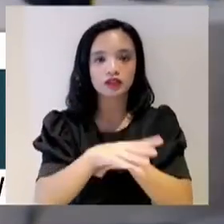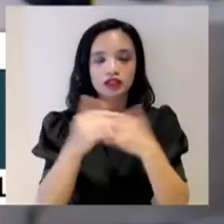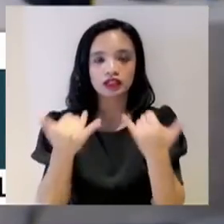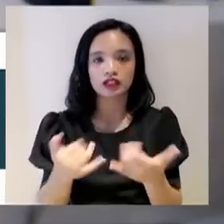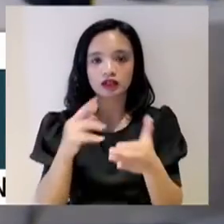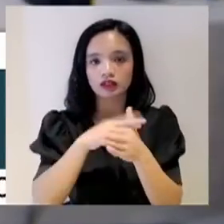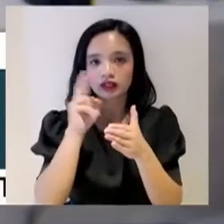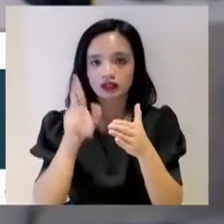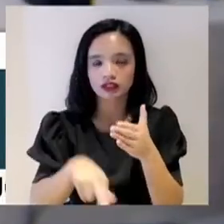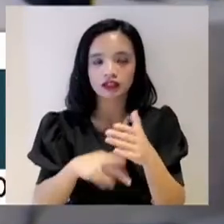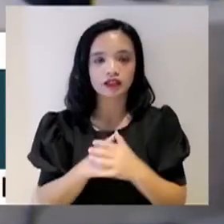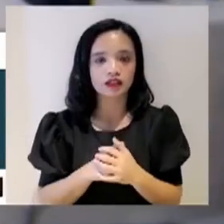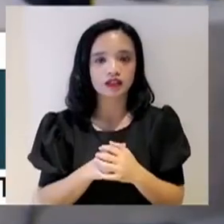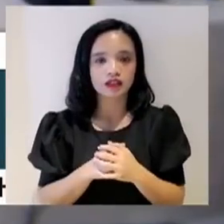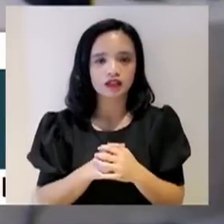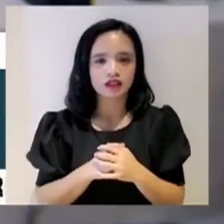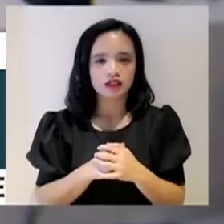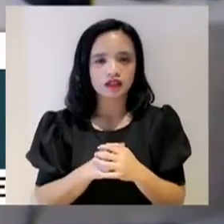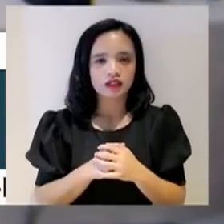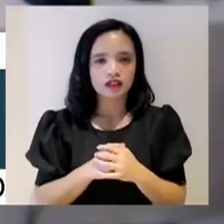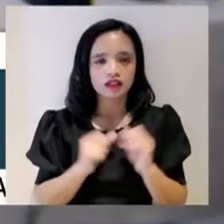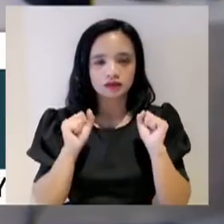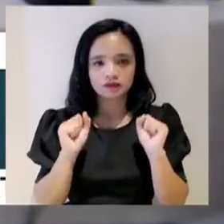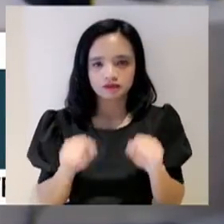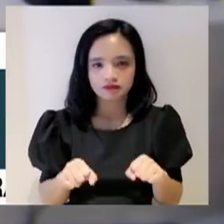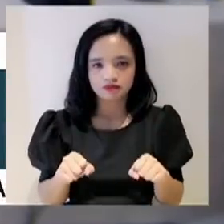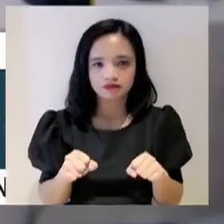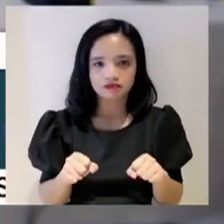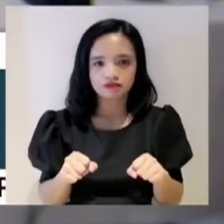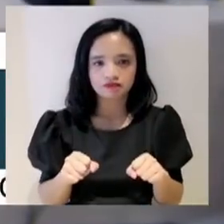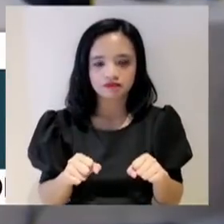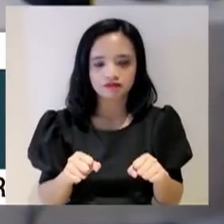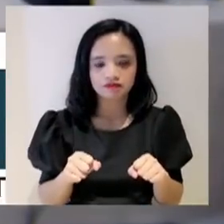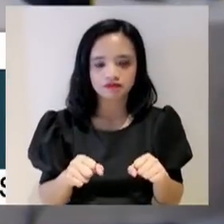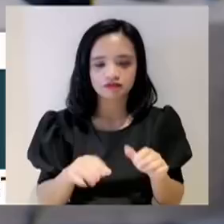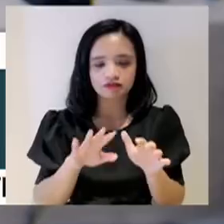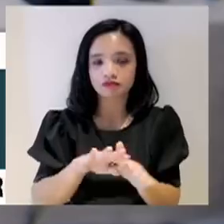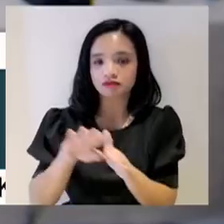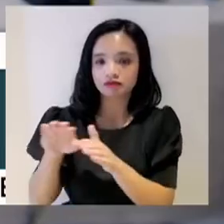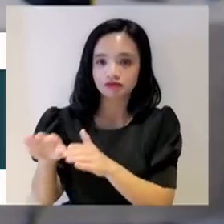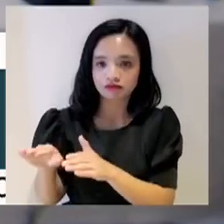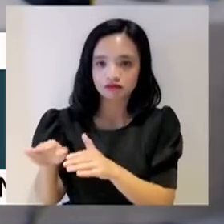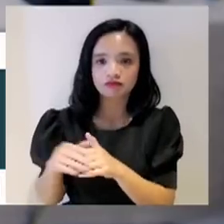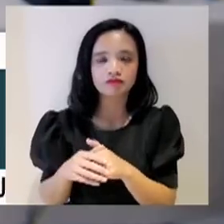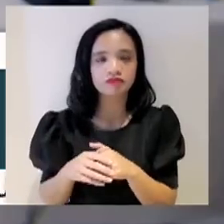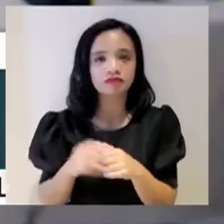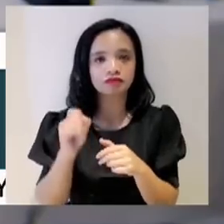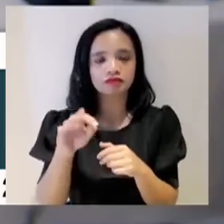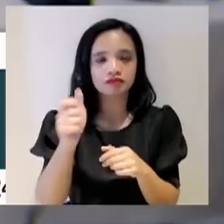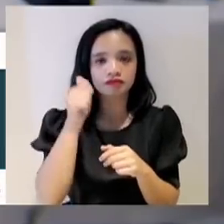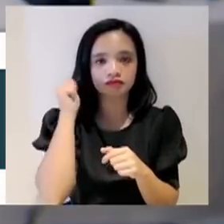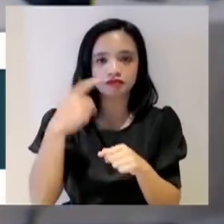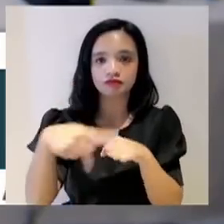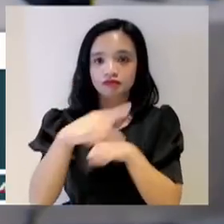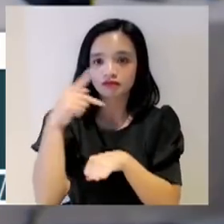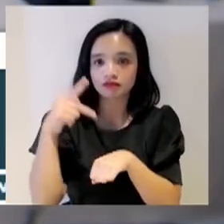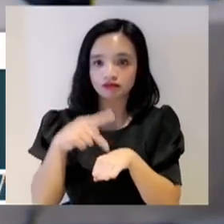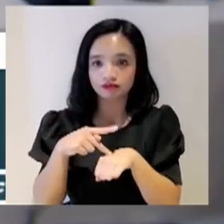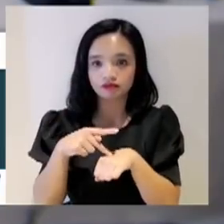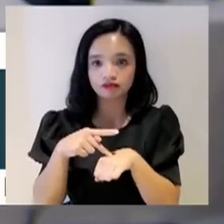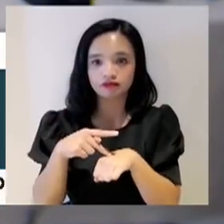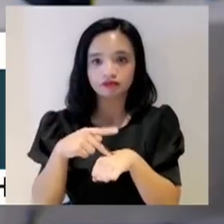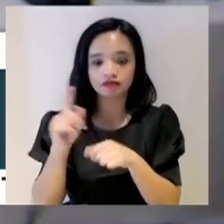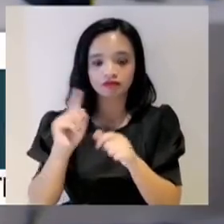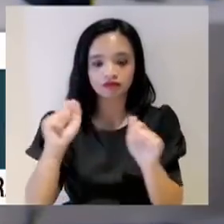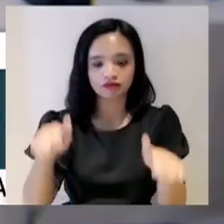majority conveniently brushed this aside. And worse, they refused to consider the Philippines' jurisdictional challenge